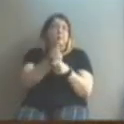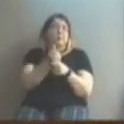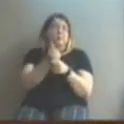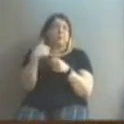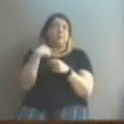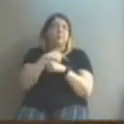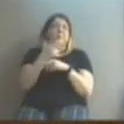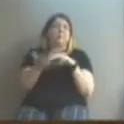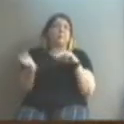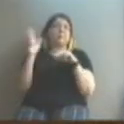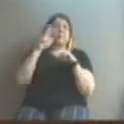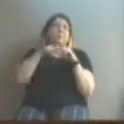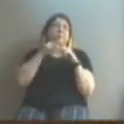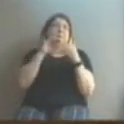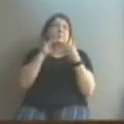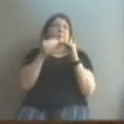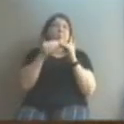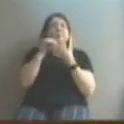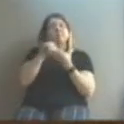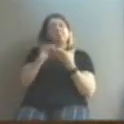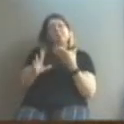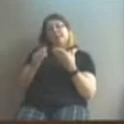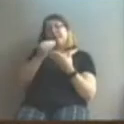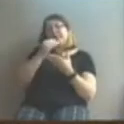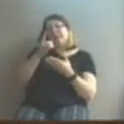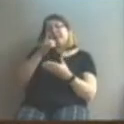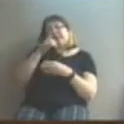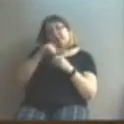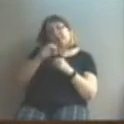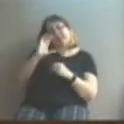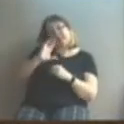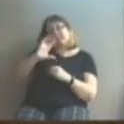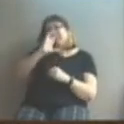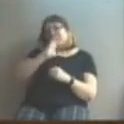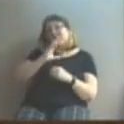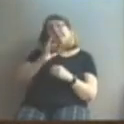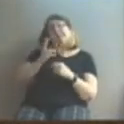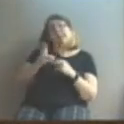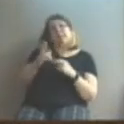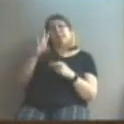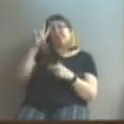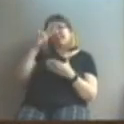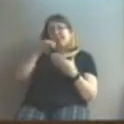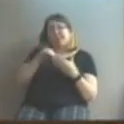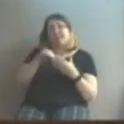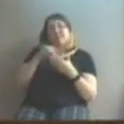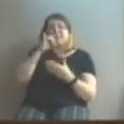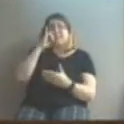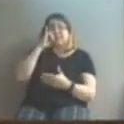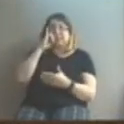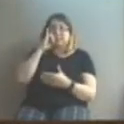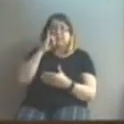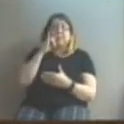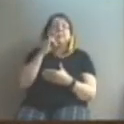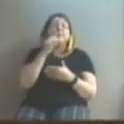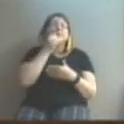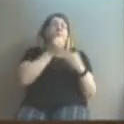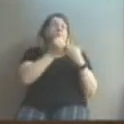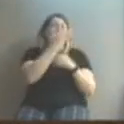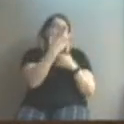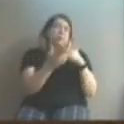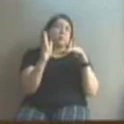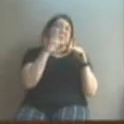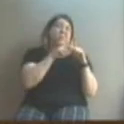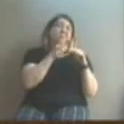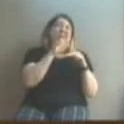we've increased the number of students eating lunch in our cafeterias by over 7,000 kids. Breakfast has increased